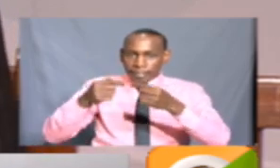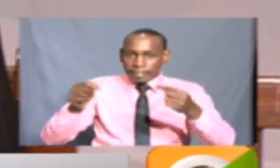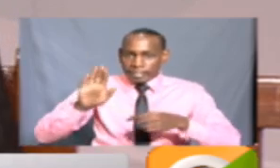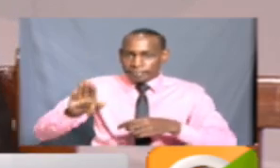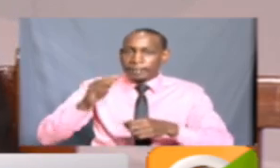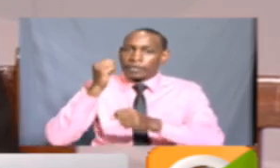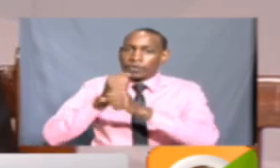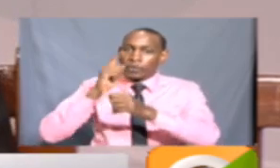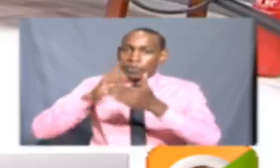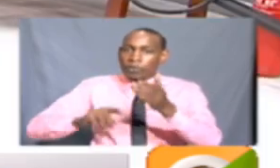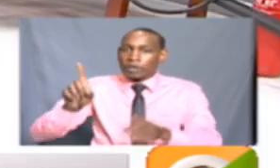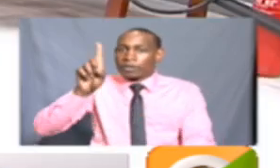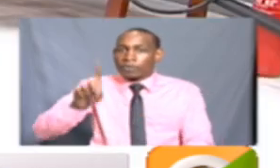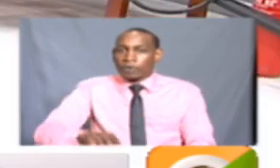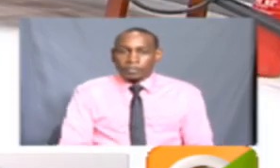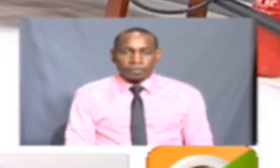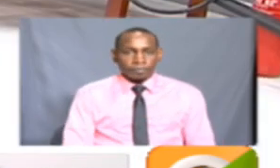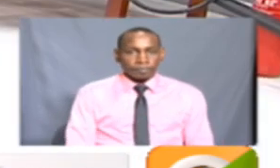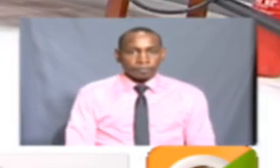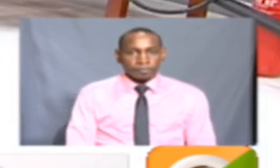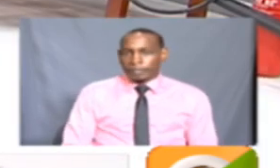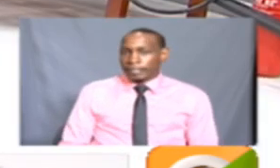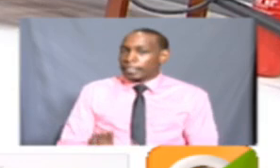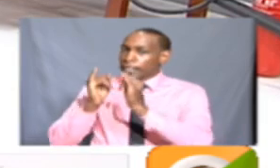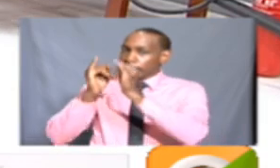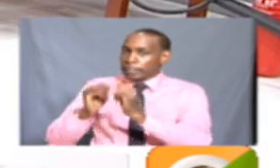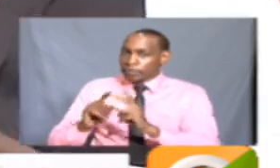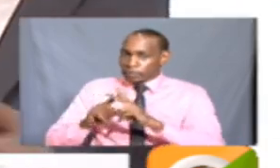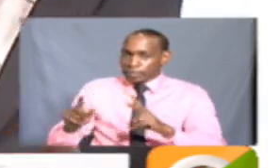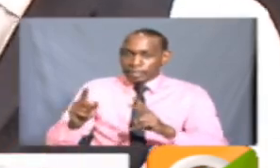Hmm. A breath of fresh air, no doubt.